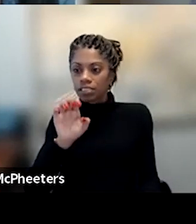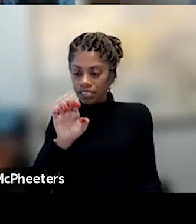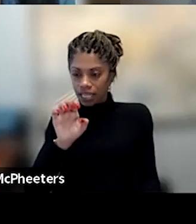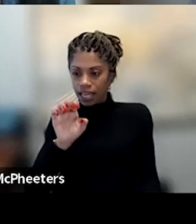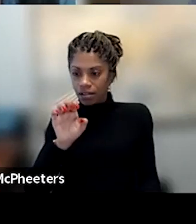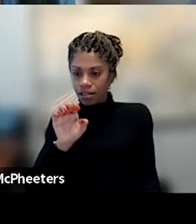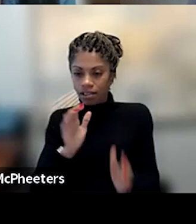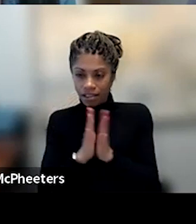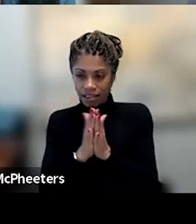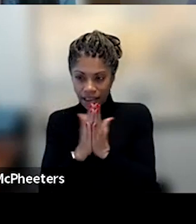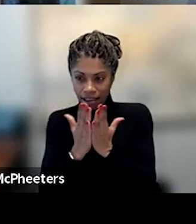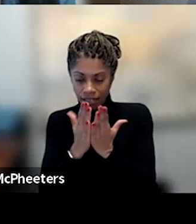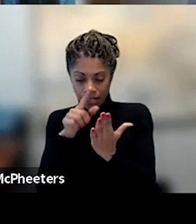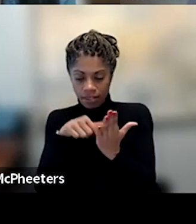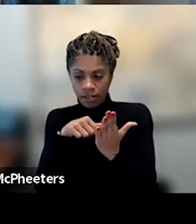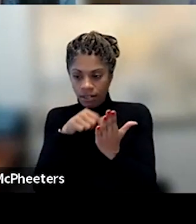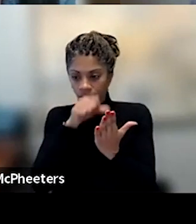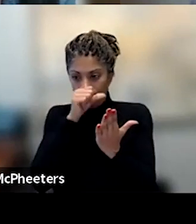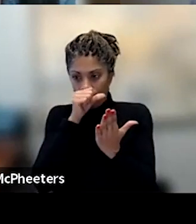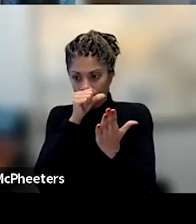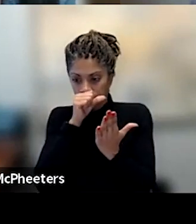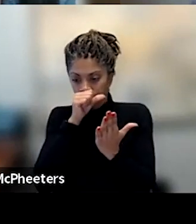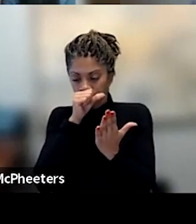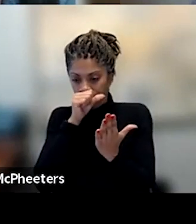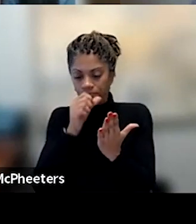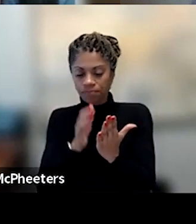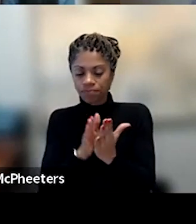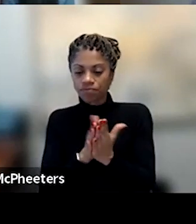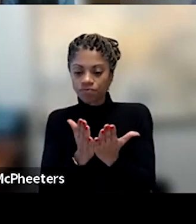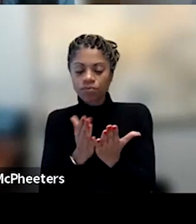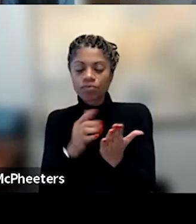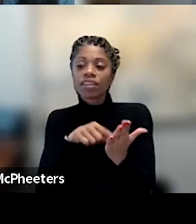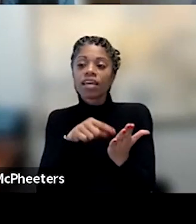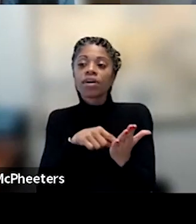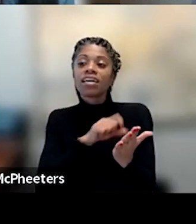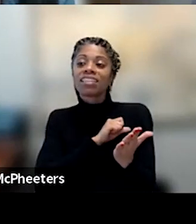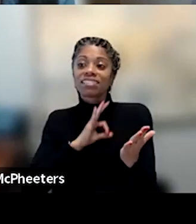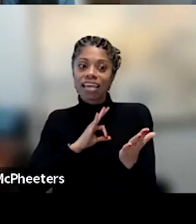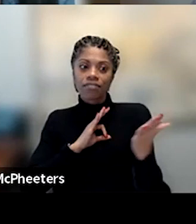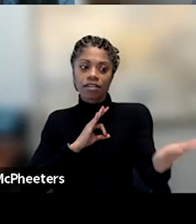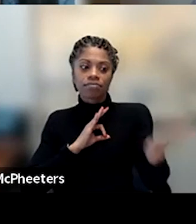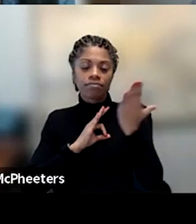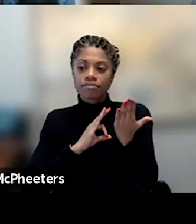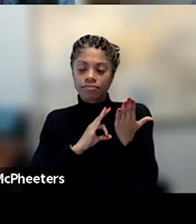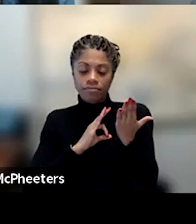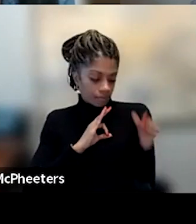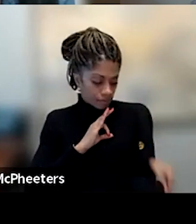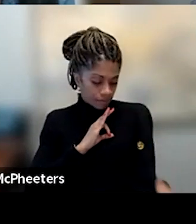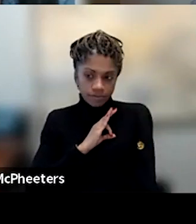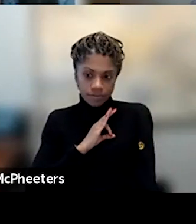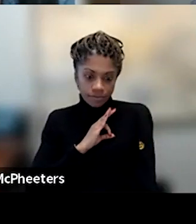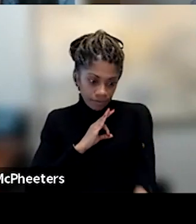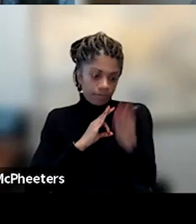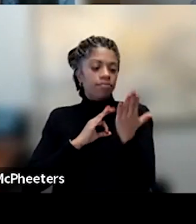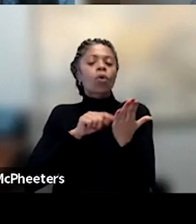staff something that they can hold on to and put into practice in terms of words they